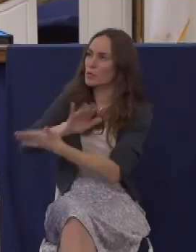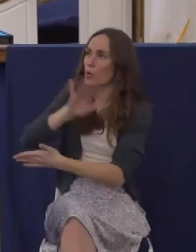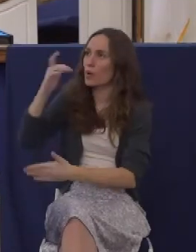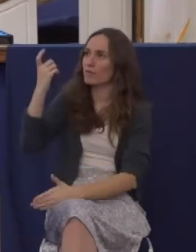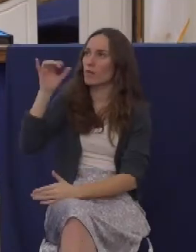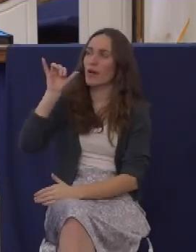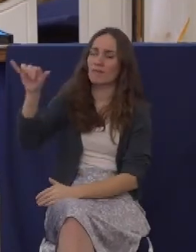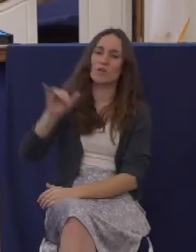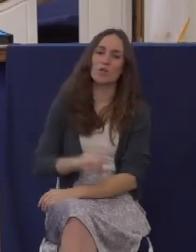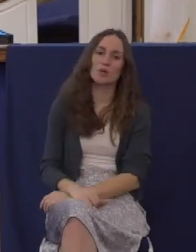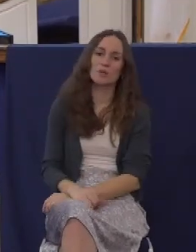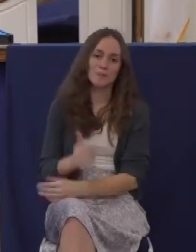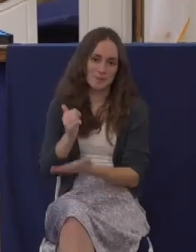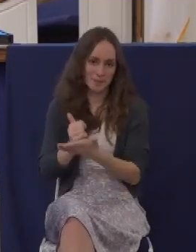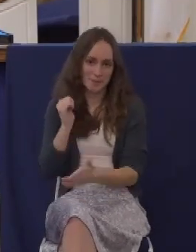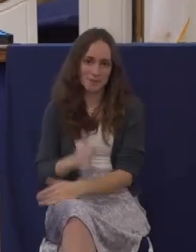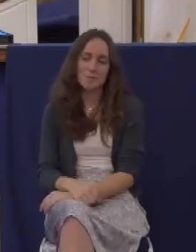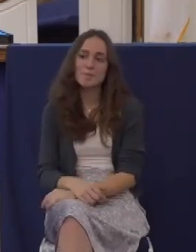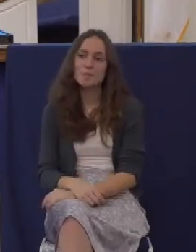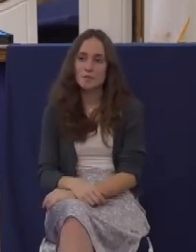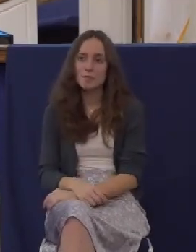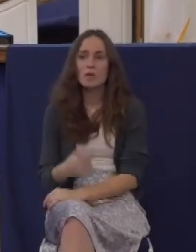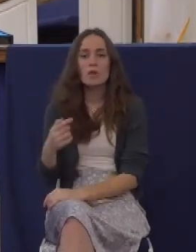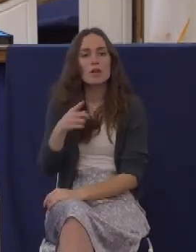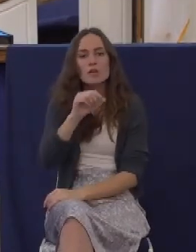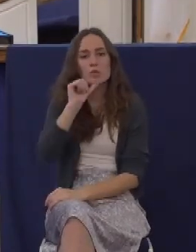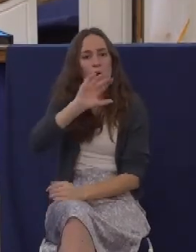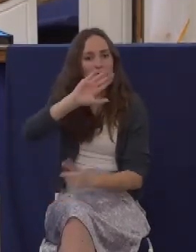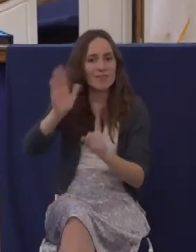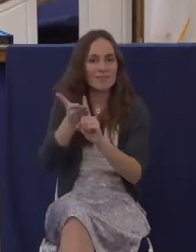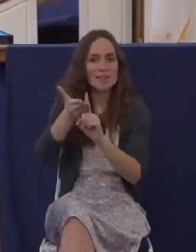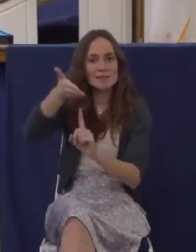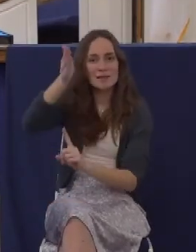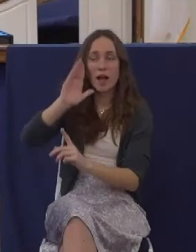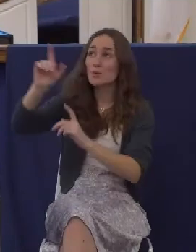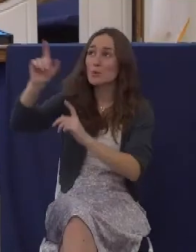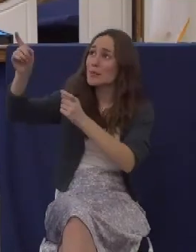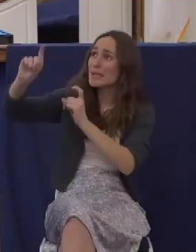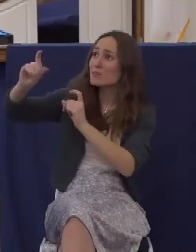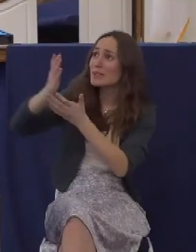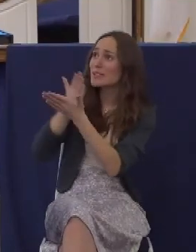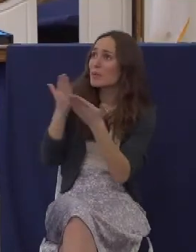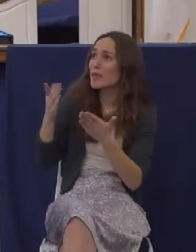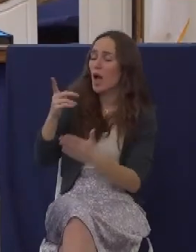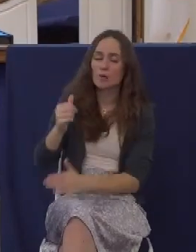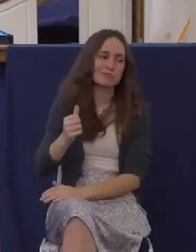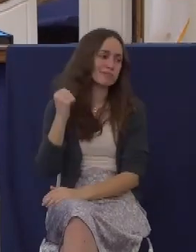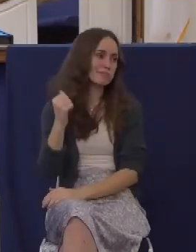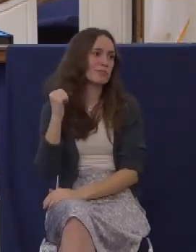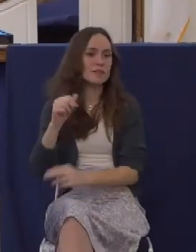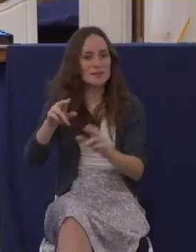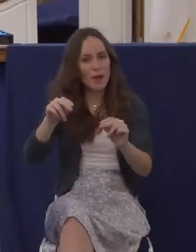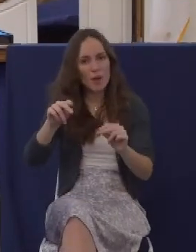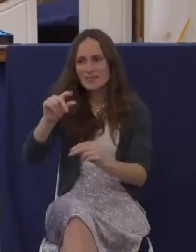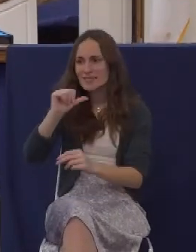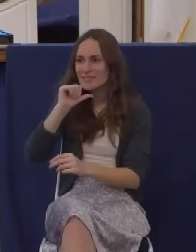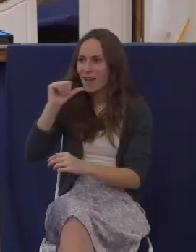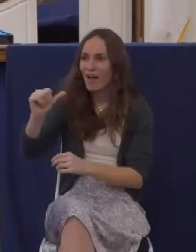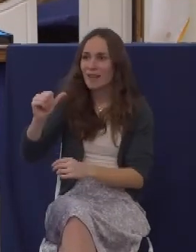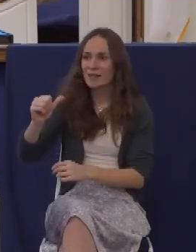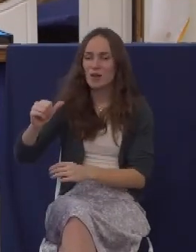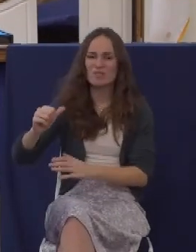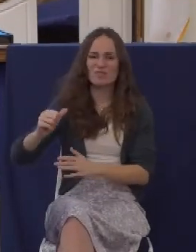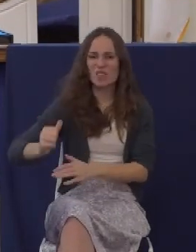Amen." You're not persuading God to give you something he is reluctant to give. He's not a God who's reluctant to give to